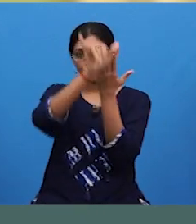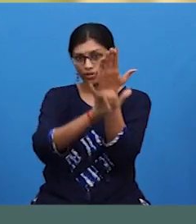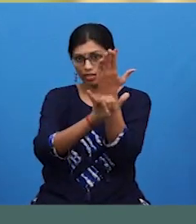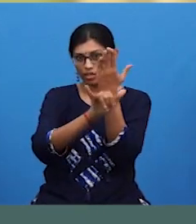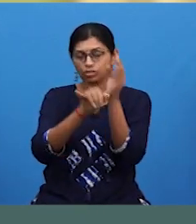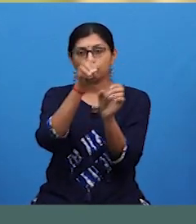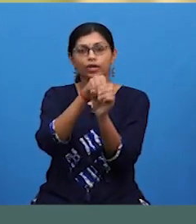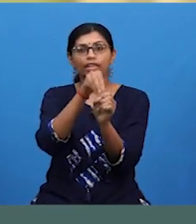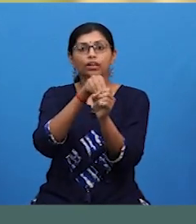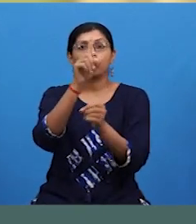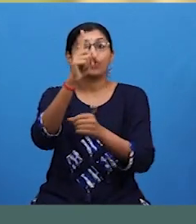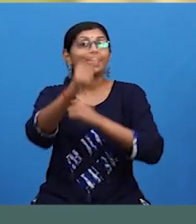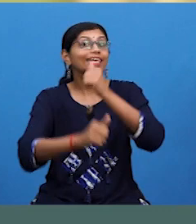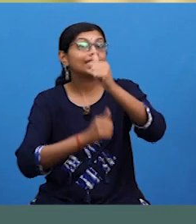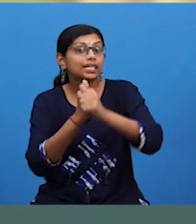of